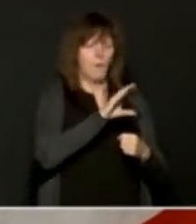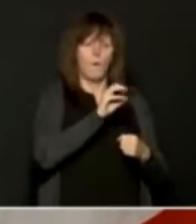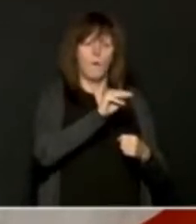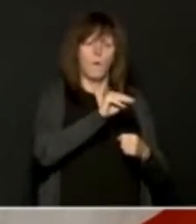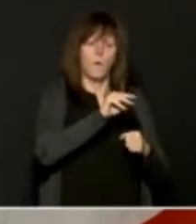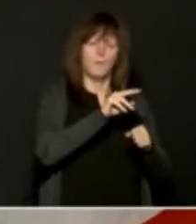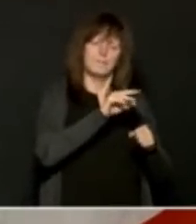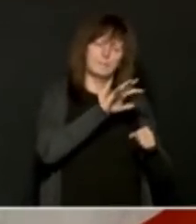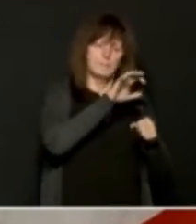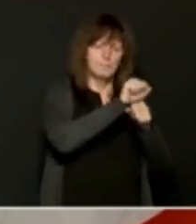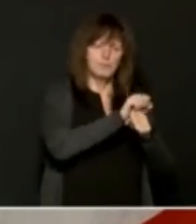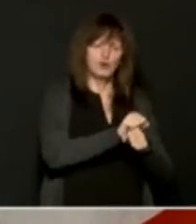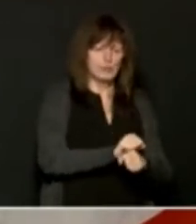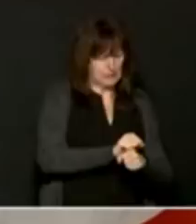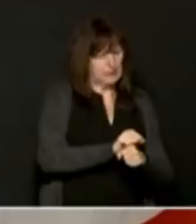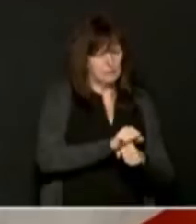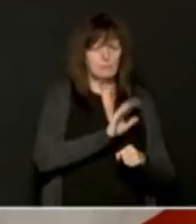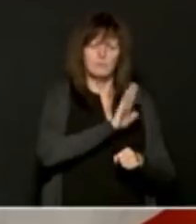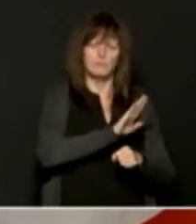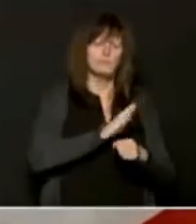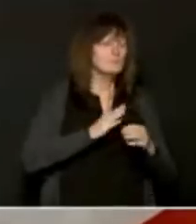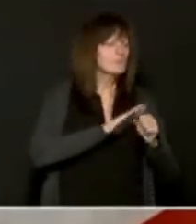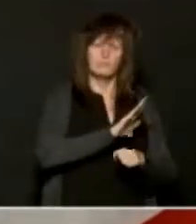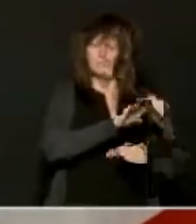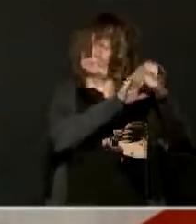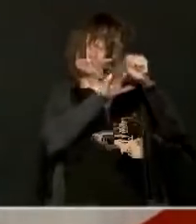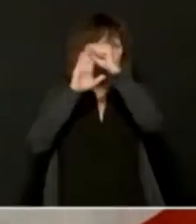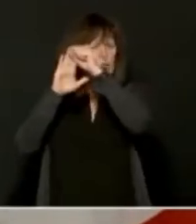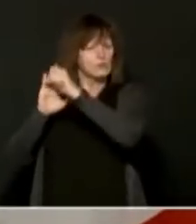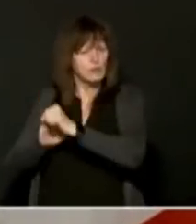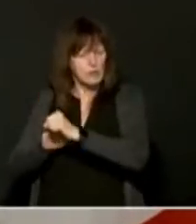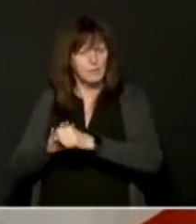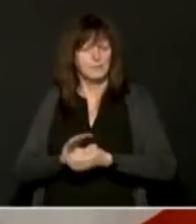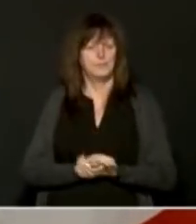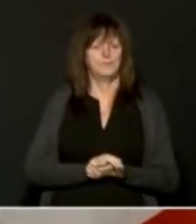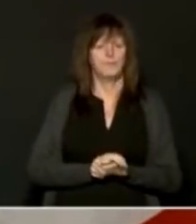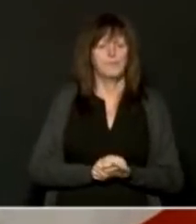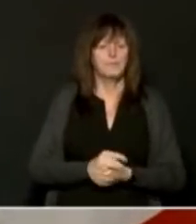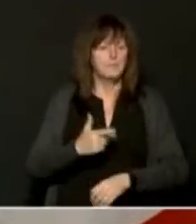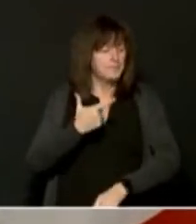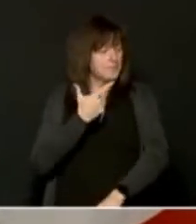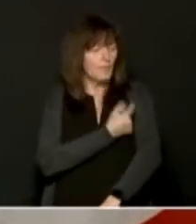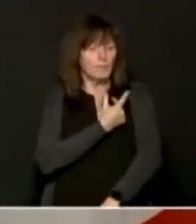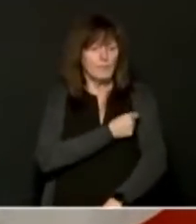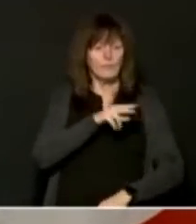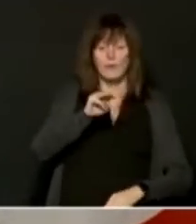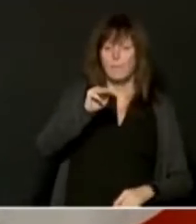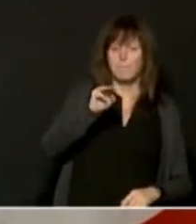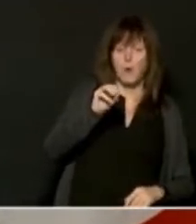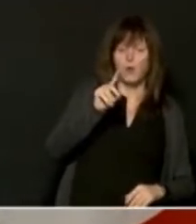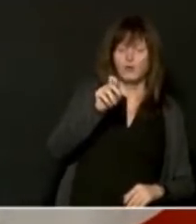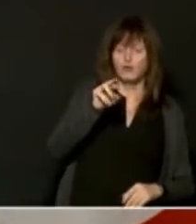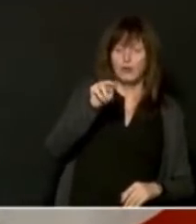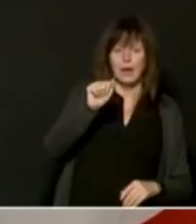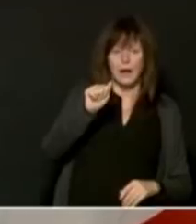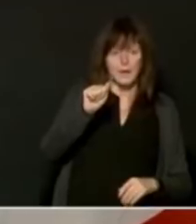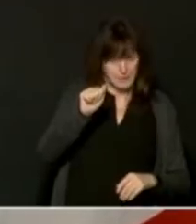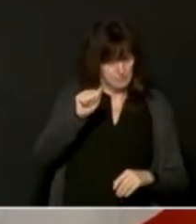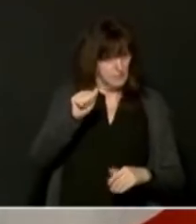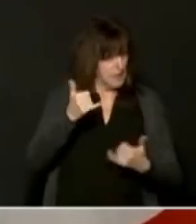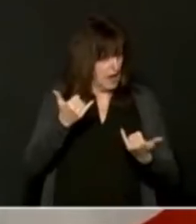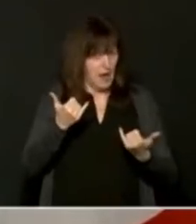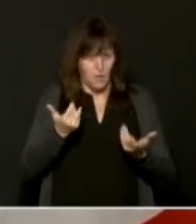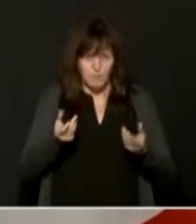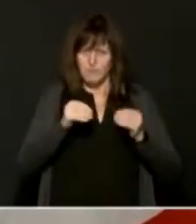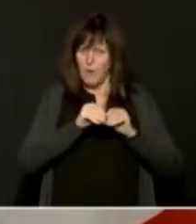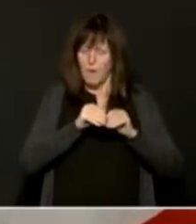province is also expanding the use of the Moderna vaccine to the pharmacy channel this week, and launching mobile vaccine units for small to